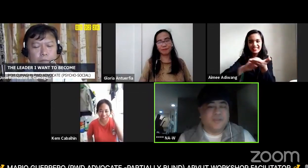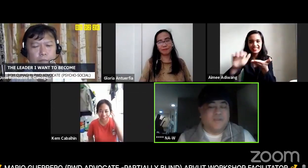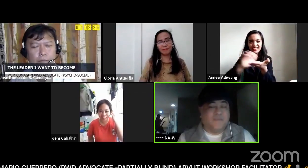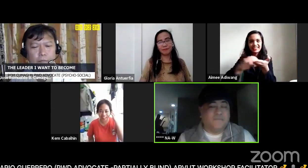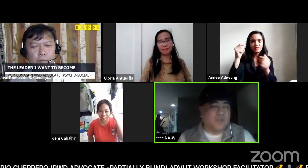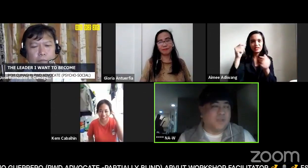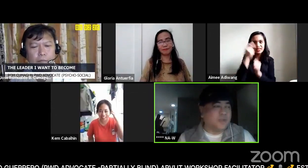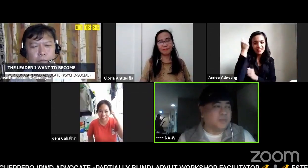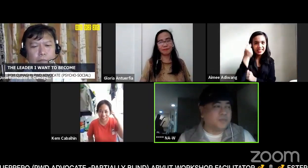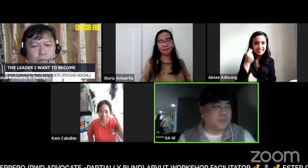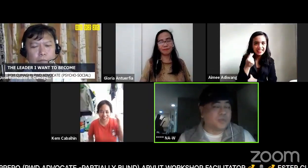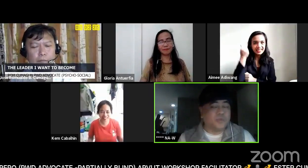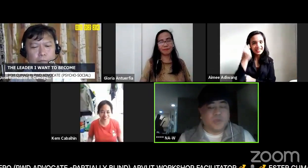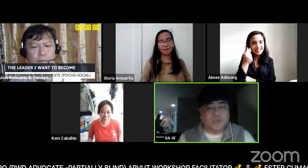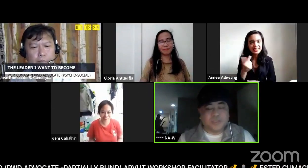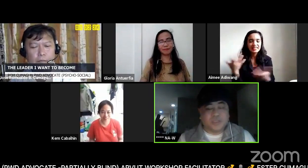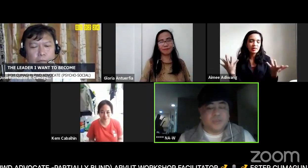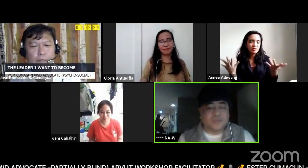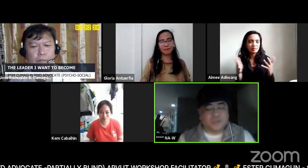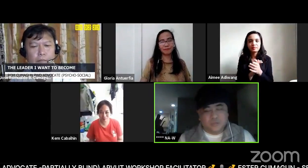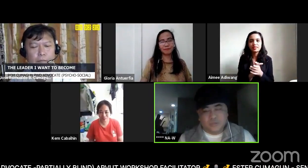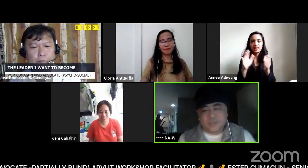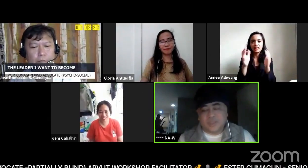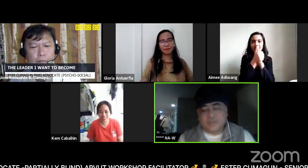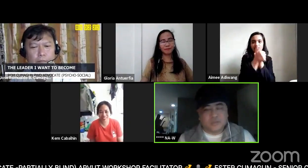probably. So yung mga